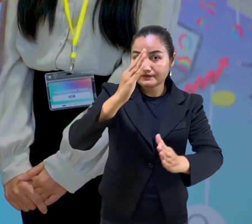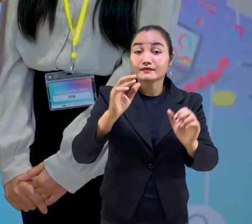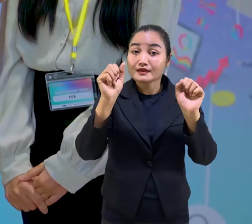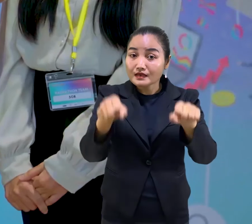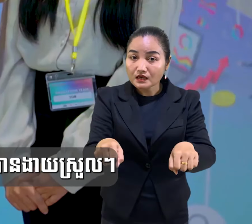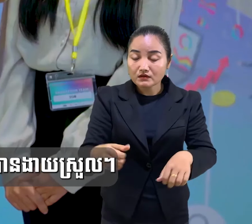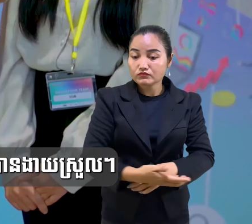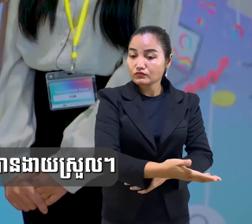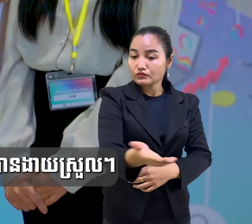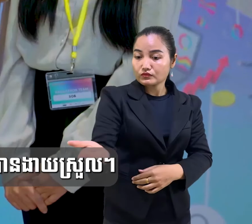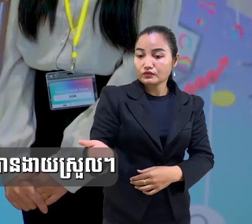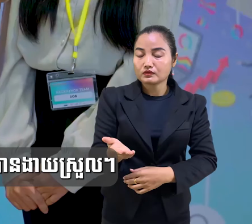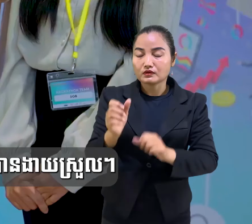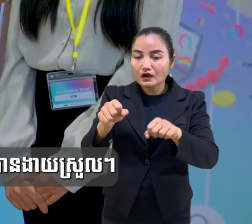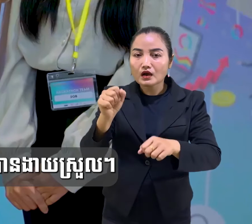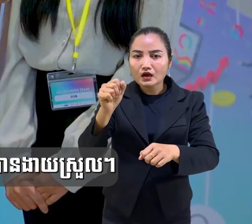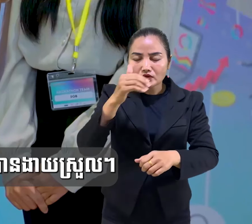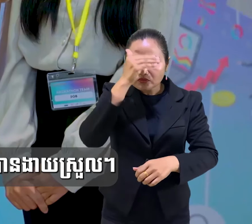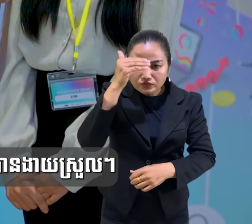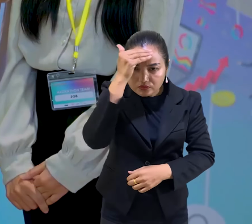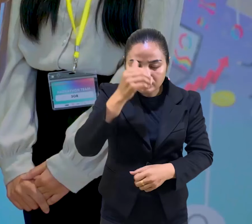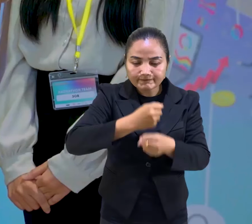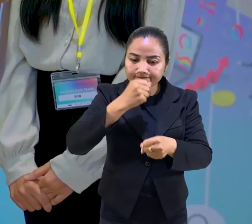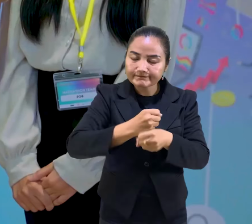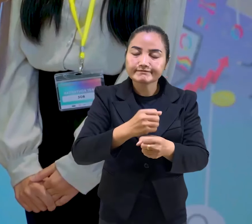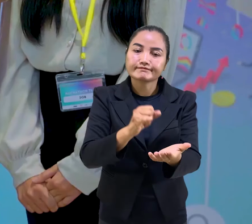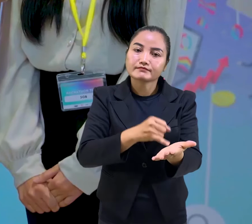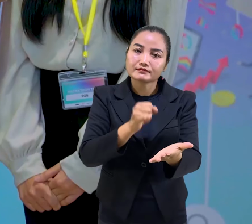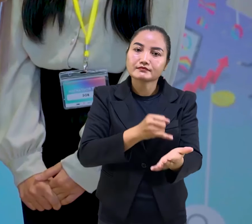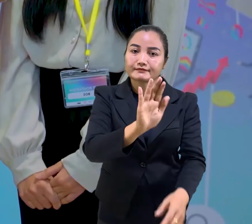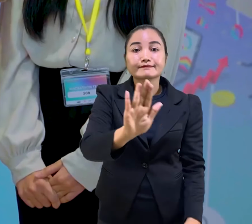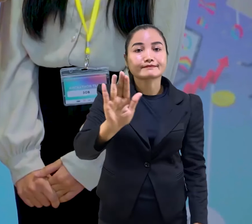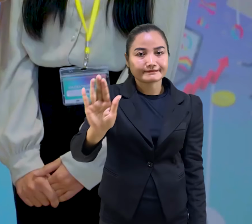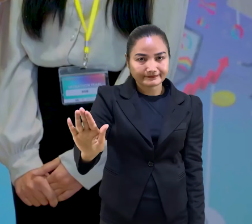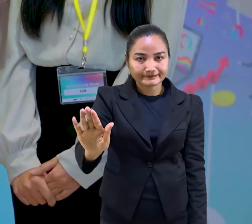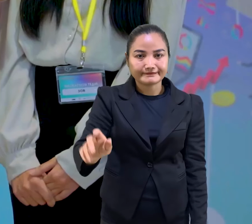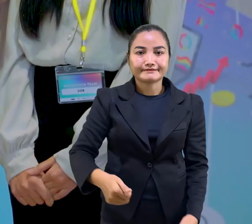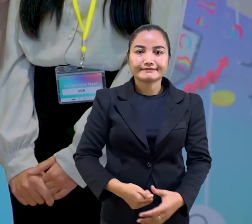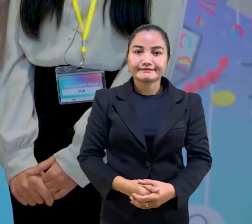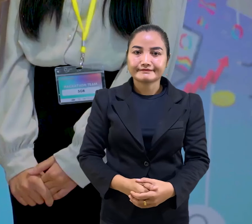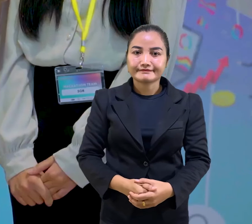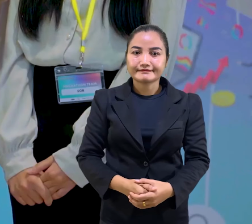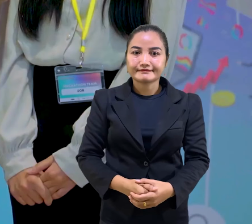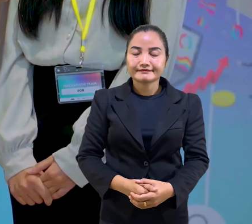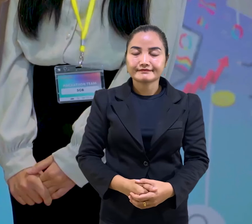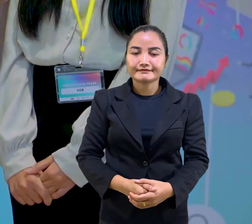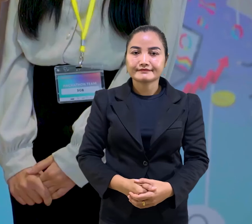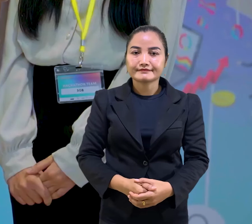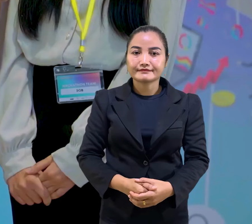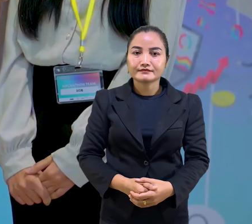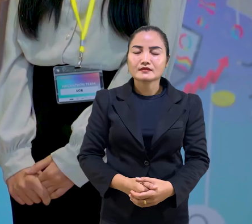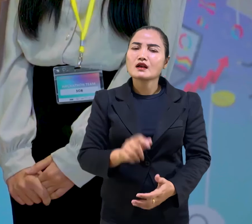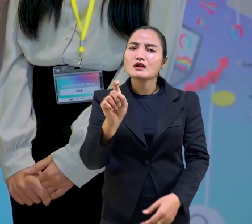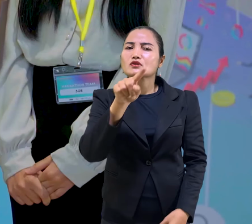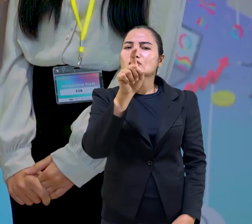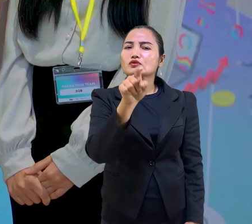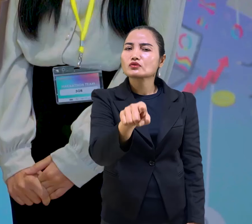connect them with the disabled people to find job easier. Who will coordinating this process,